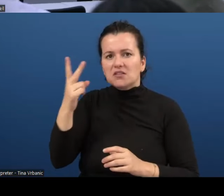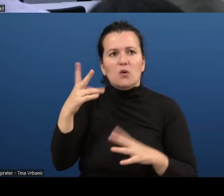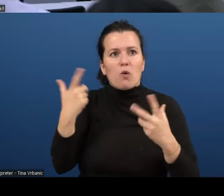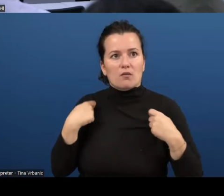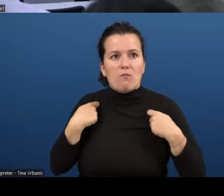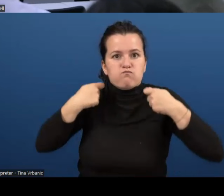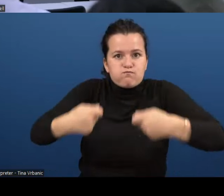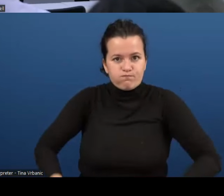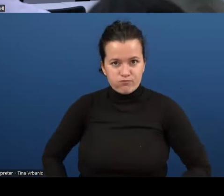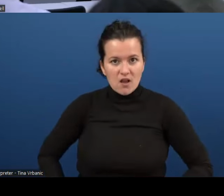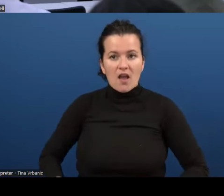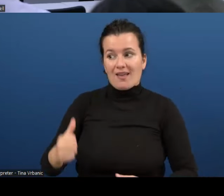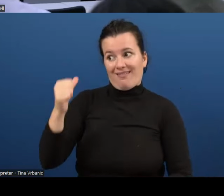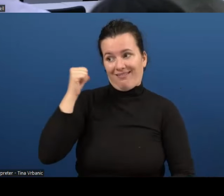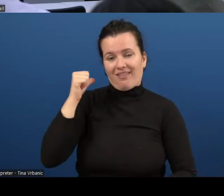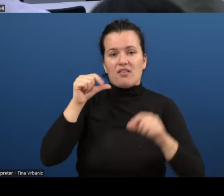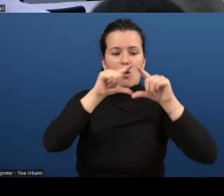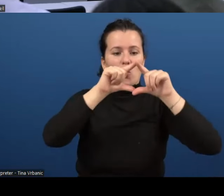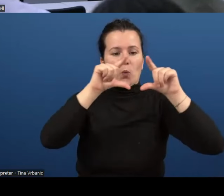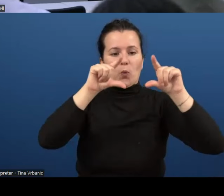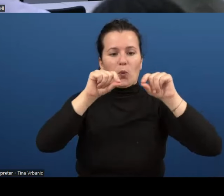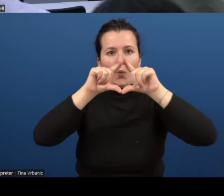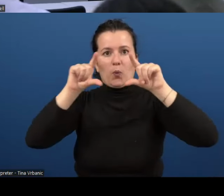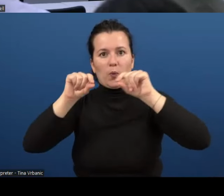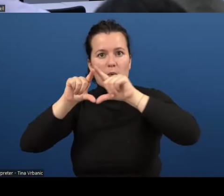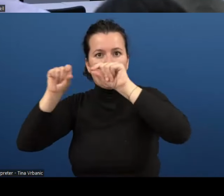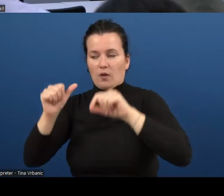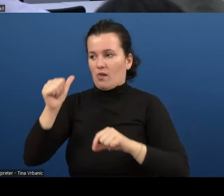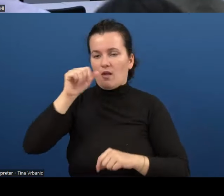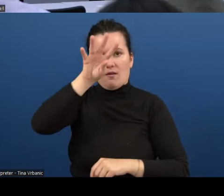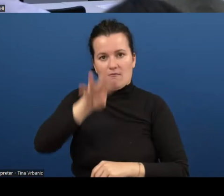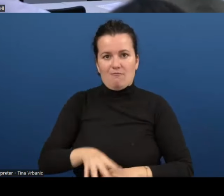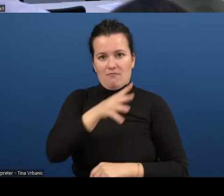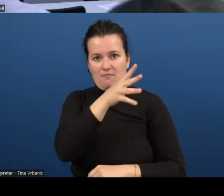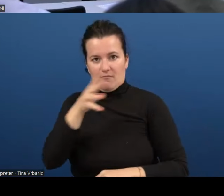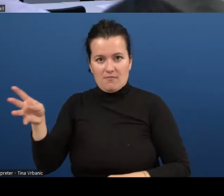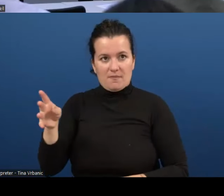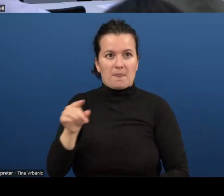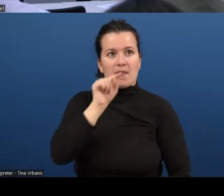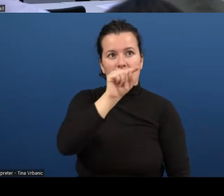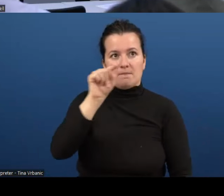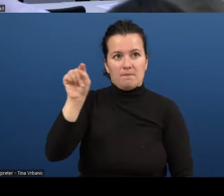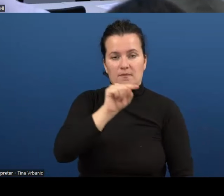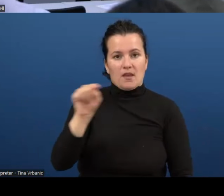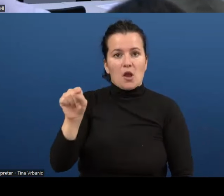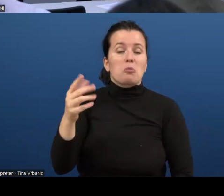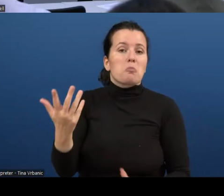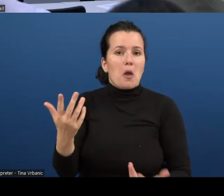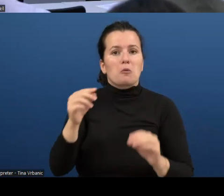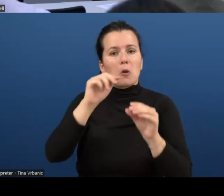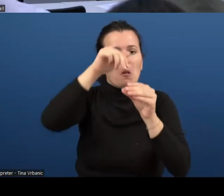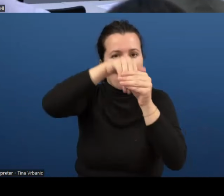are nice squares. It's a nice kind of weaving, and we could put vibration motors in